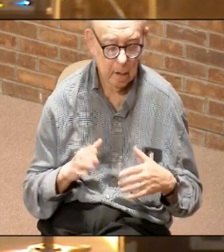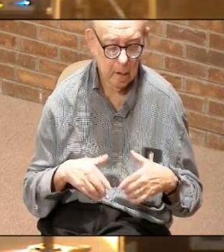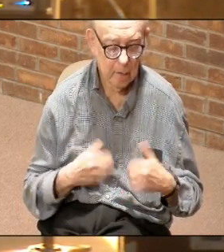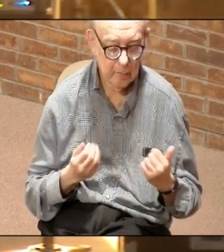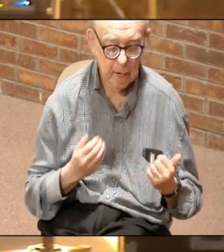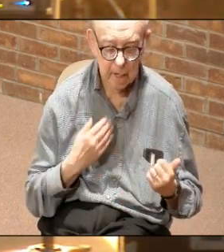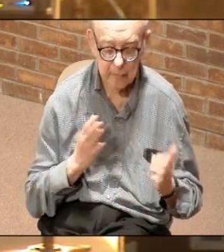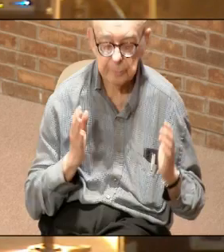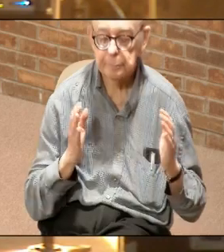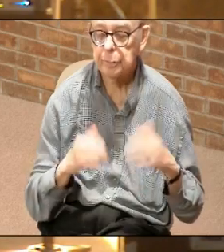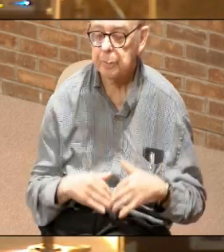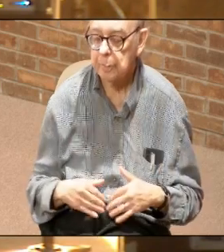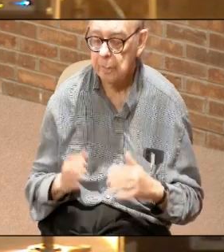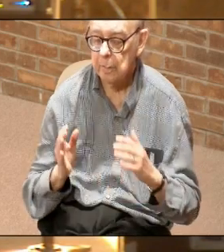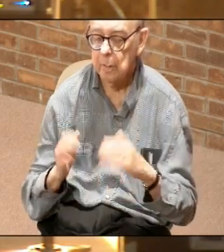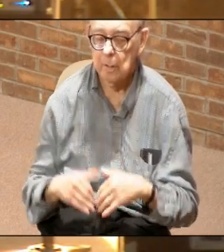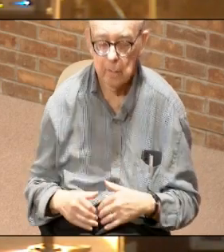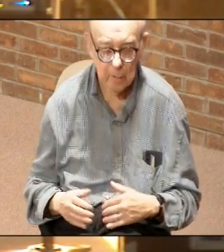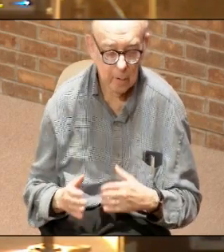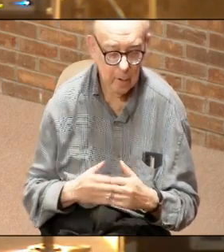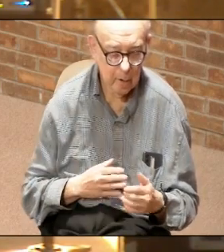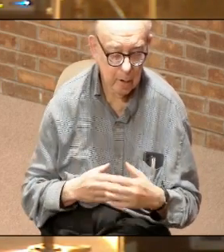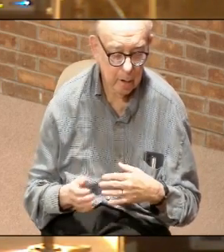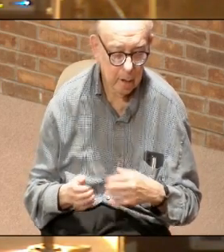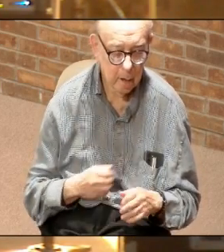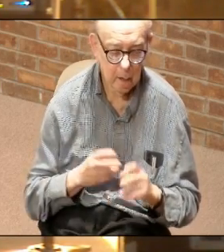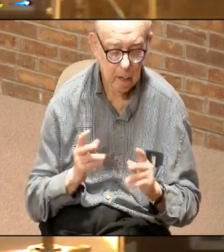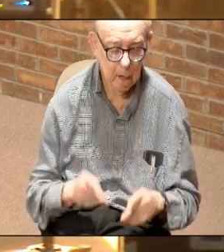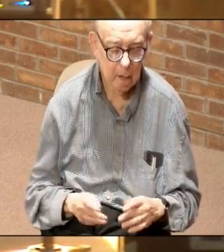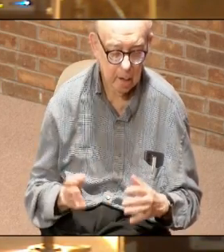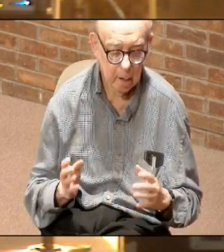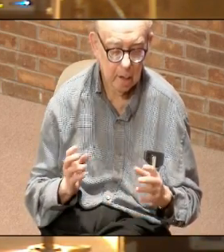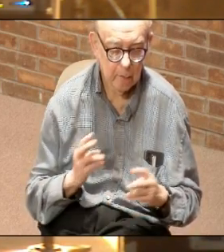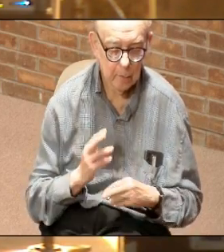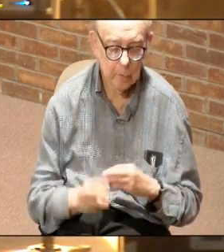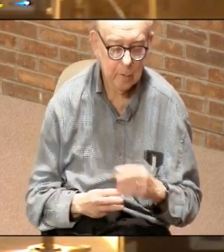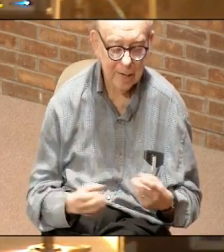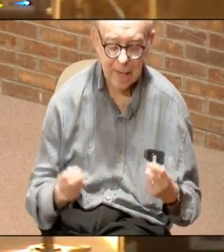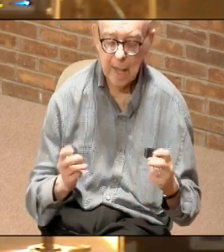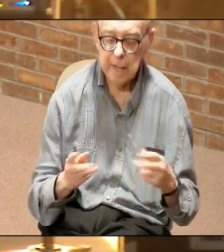falling apart, no matter if everybody in the world hates me,